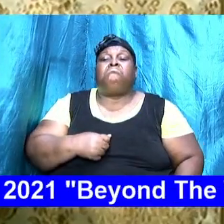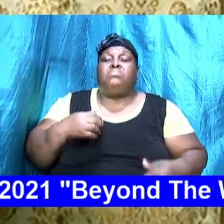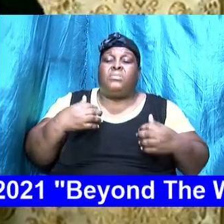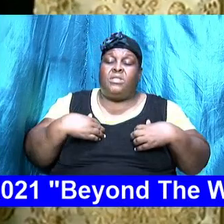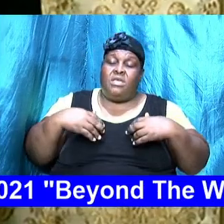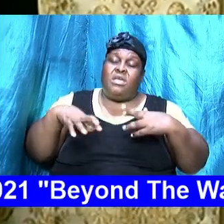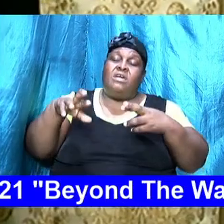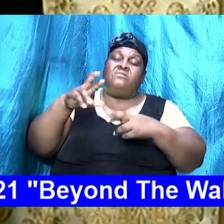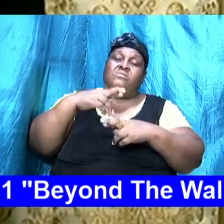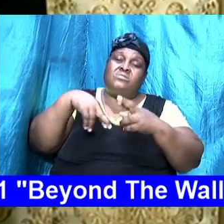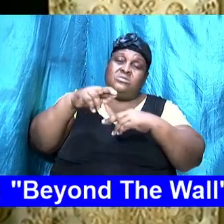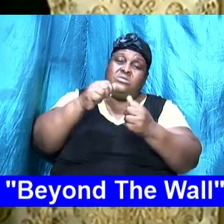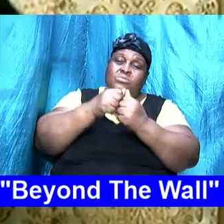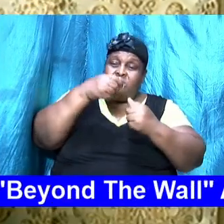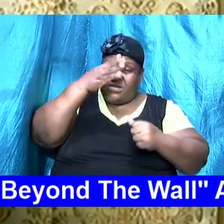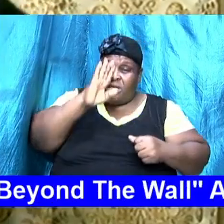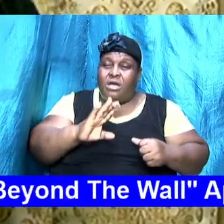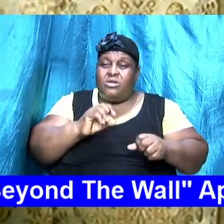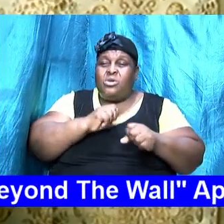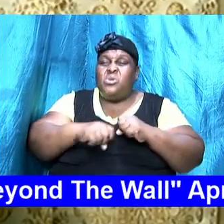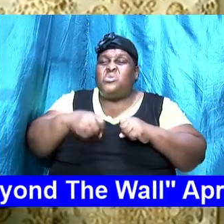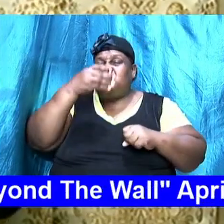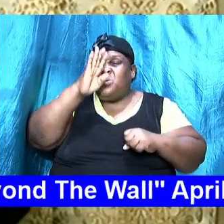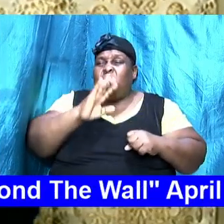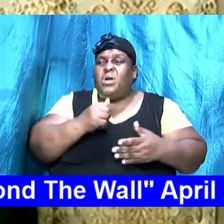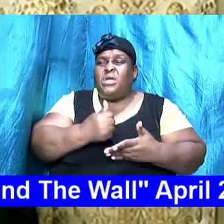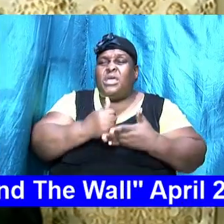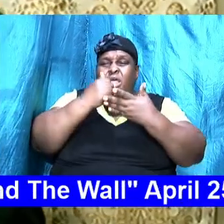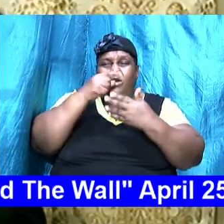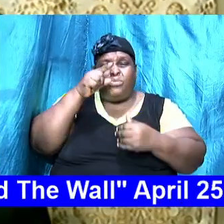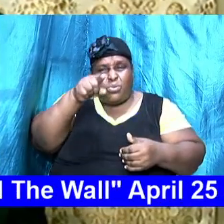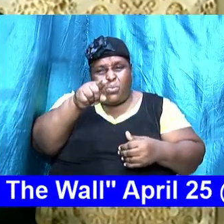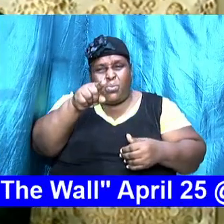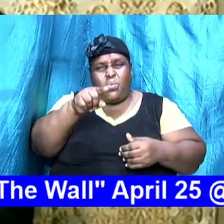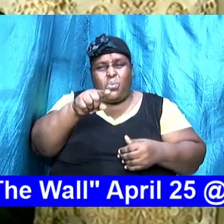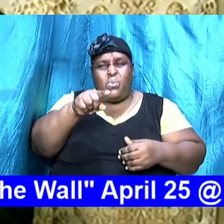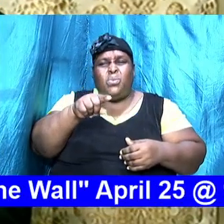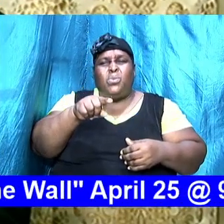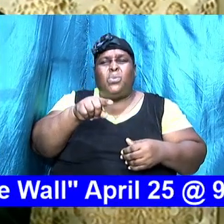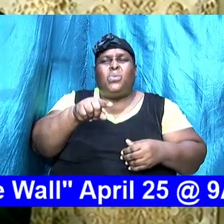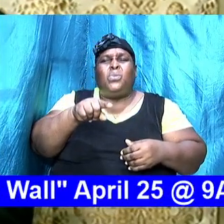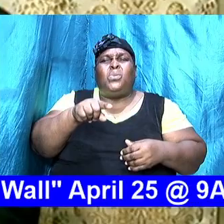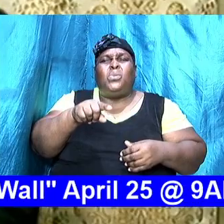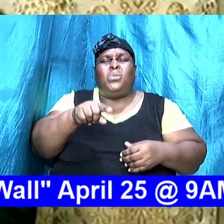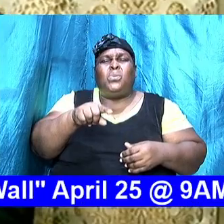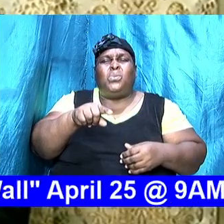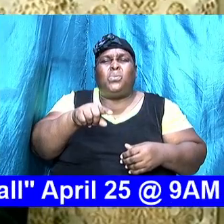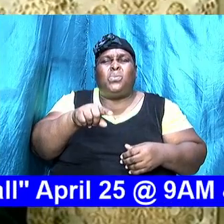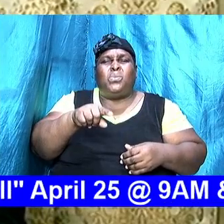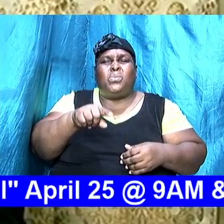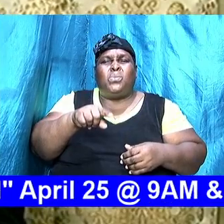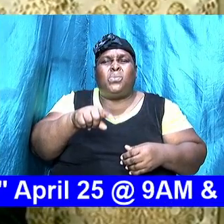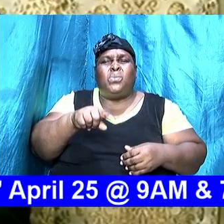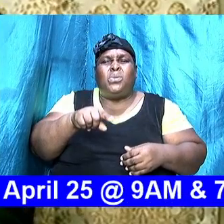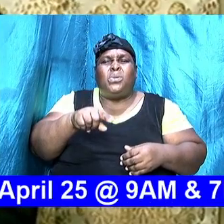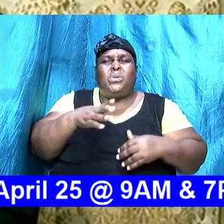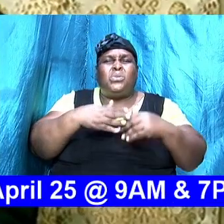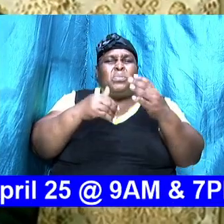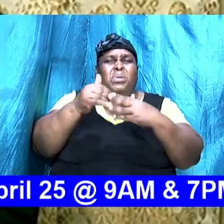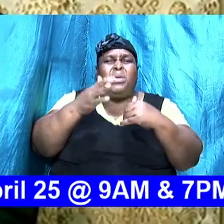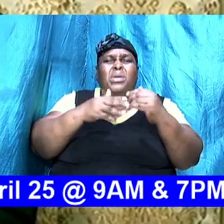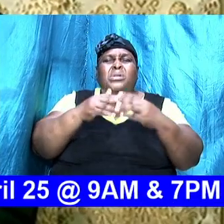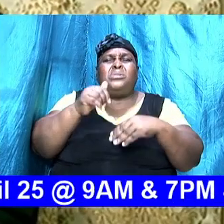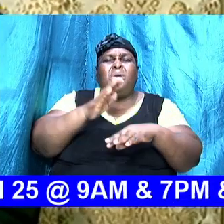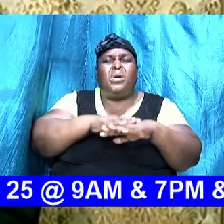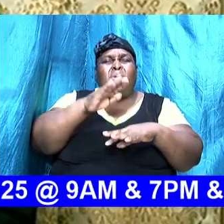relationship with God, so that God will help you to establish a relationship with somebody else. He will set